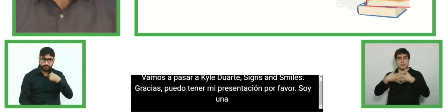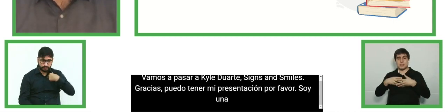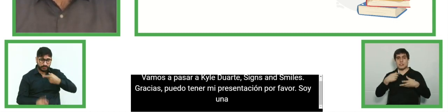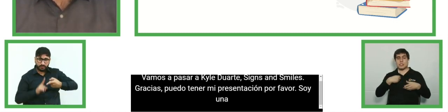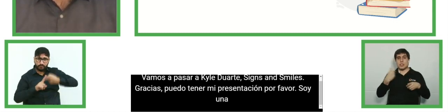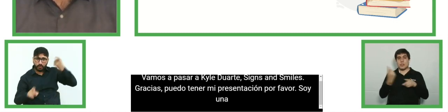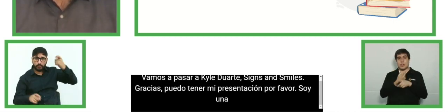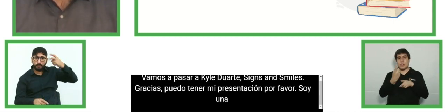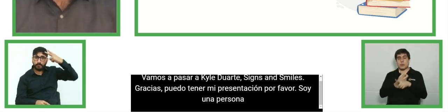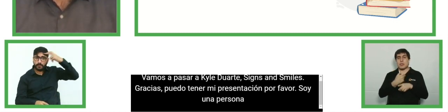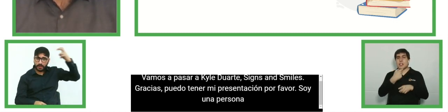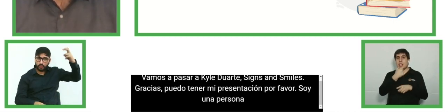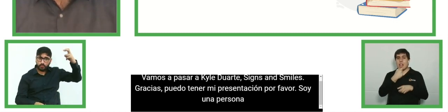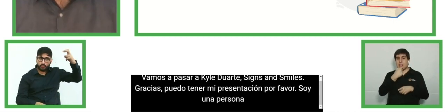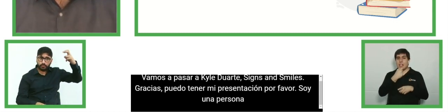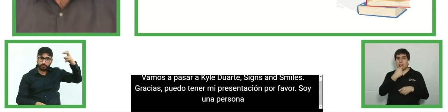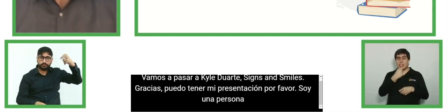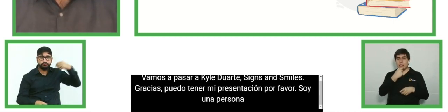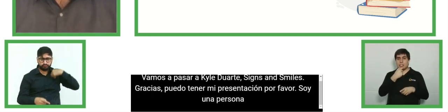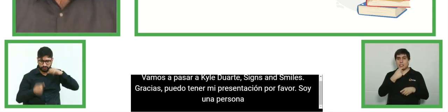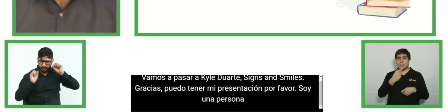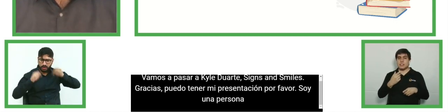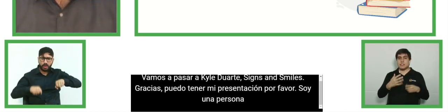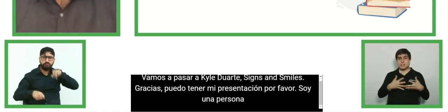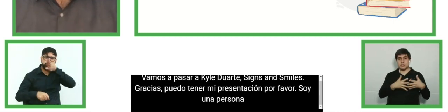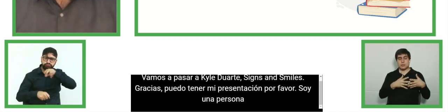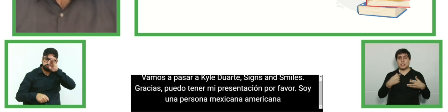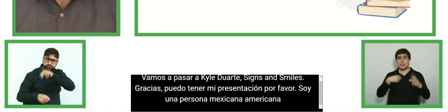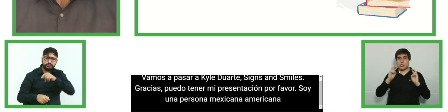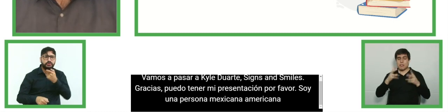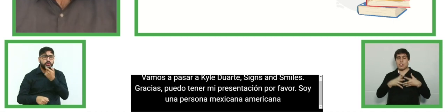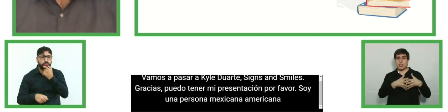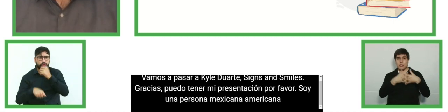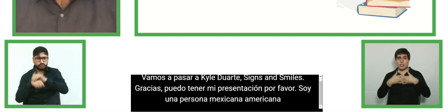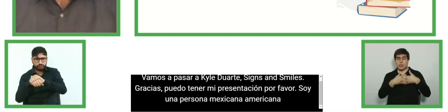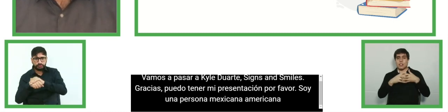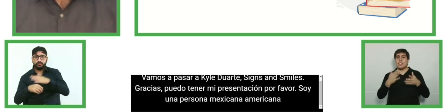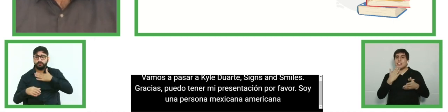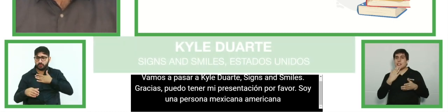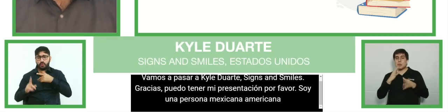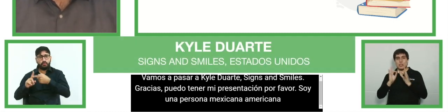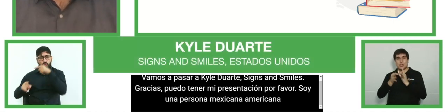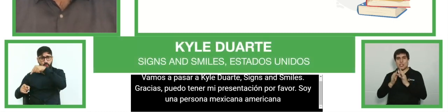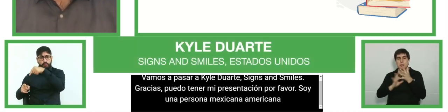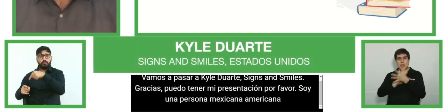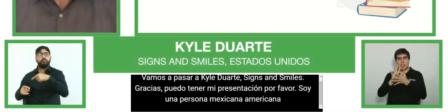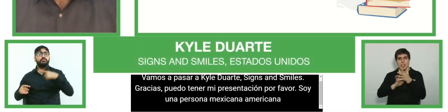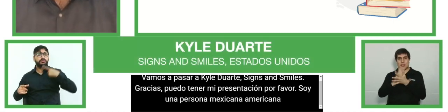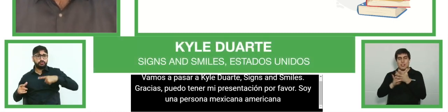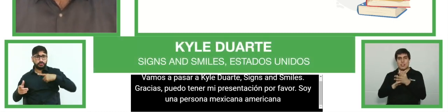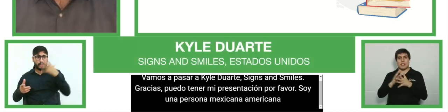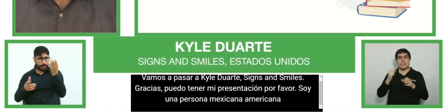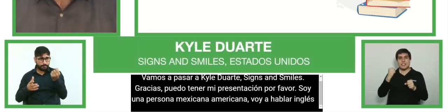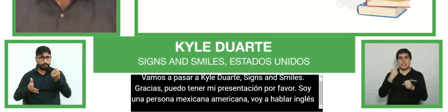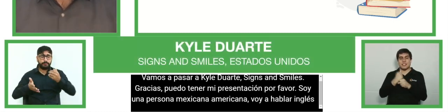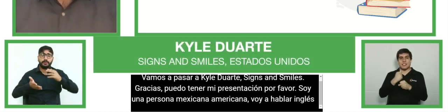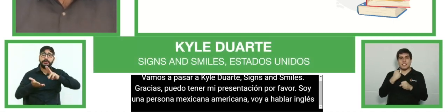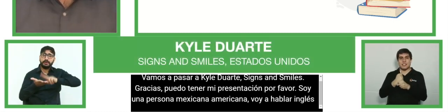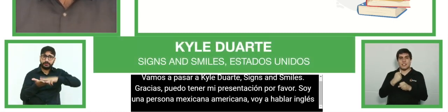and work with Signs and Smiles throughout Latin America. As a brief introduction to our organization,